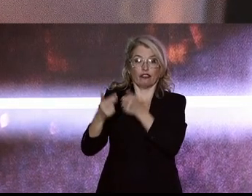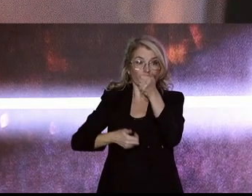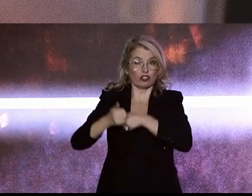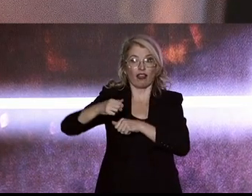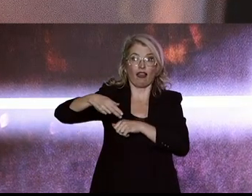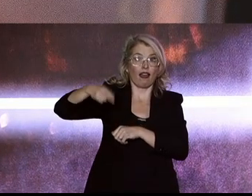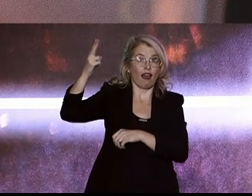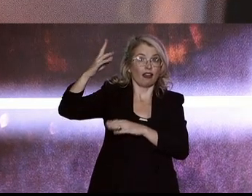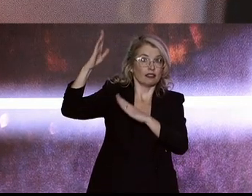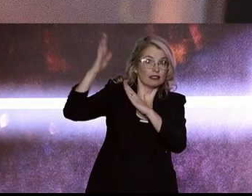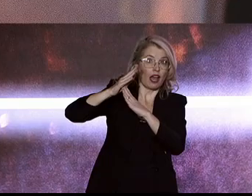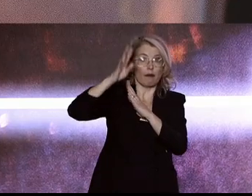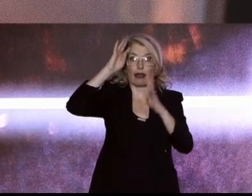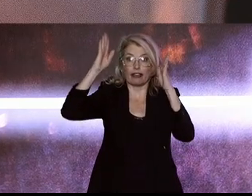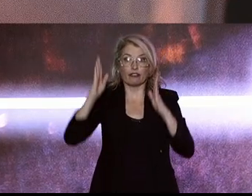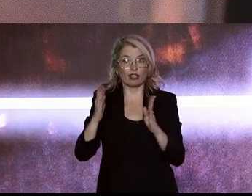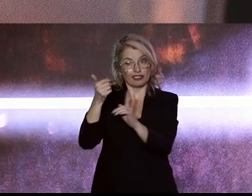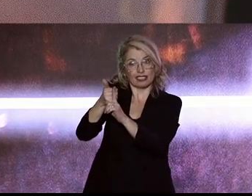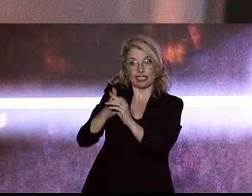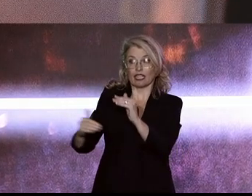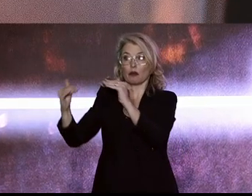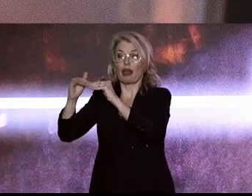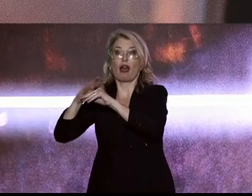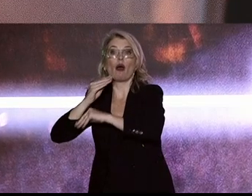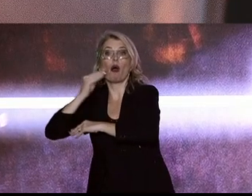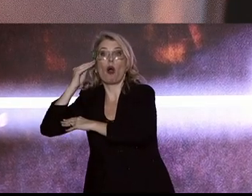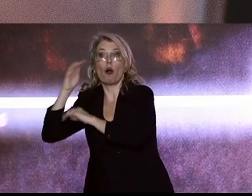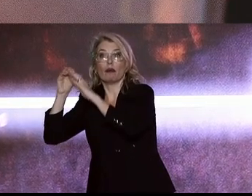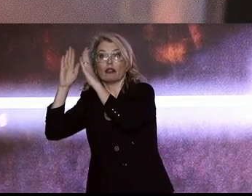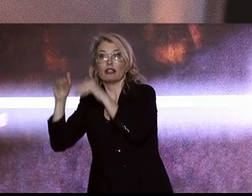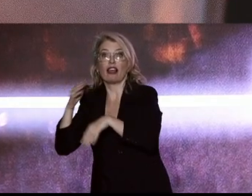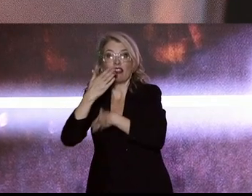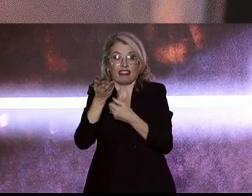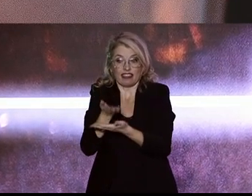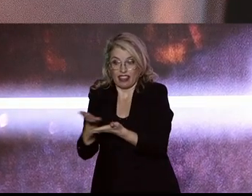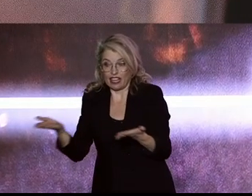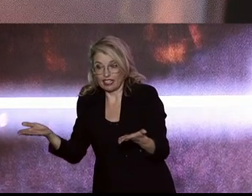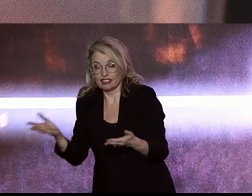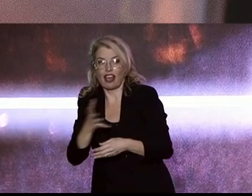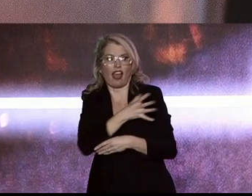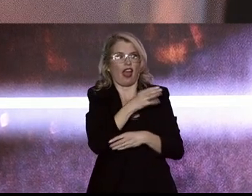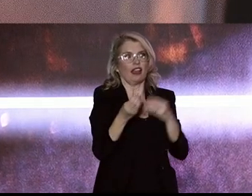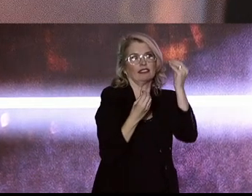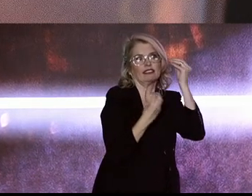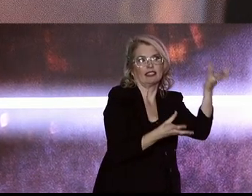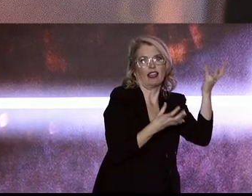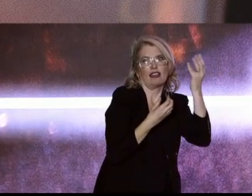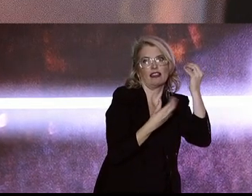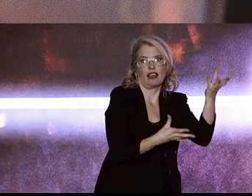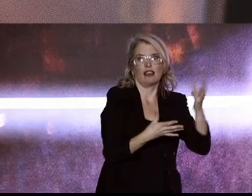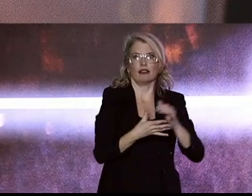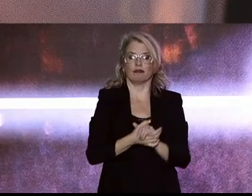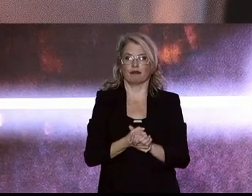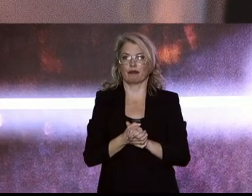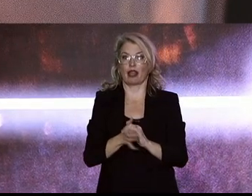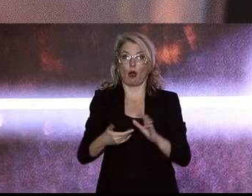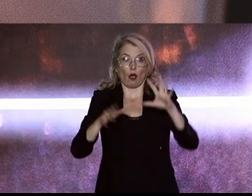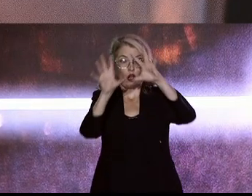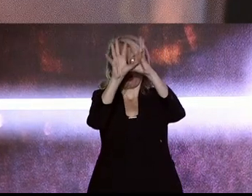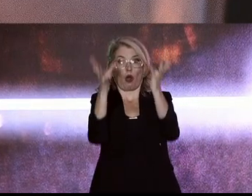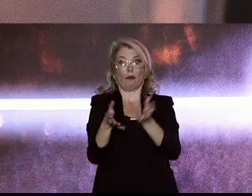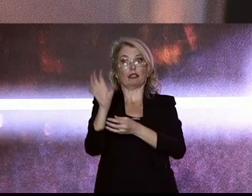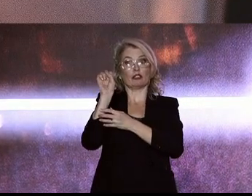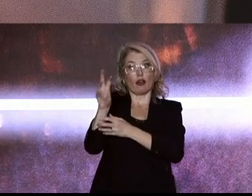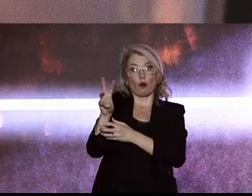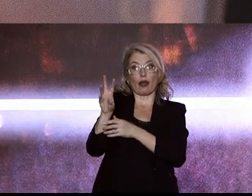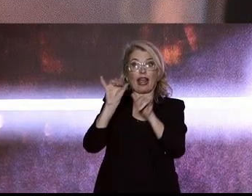high-tech innovators that is equally at home in the world of things and data. Our global